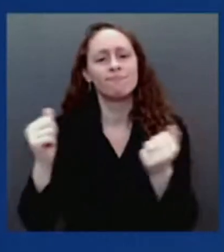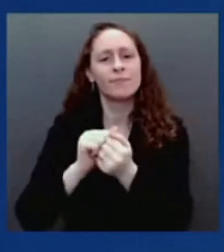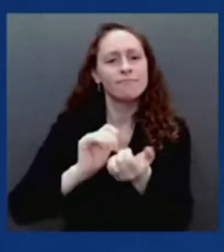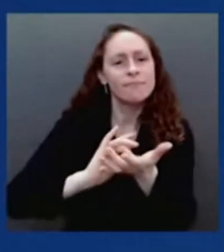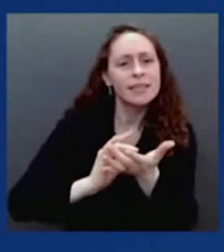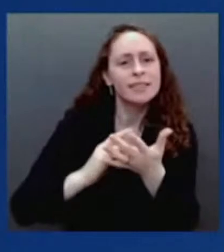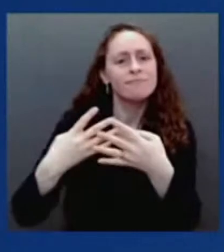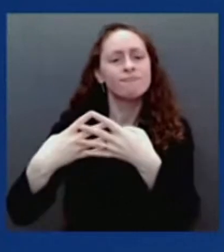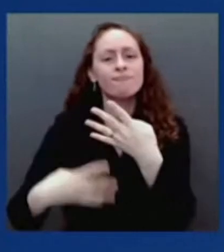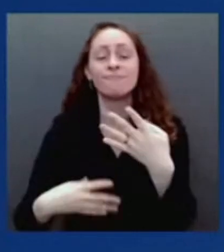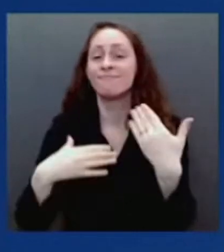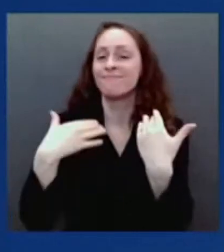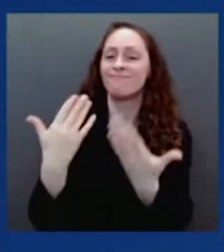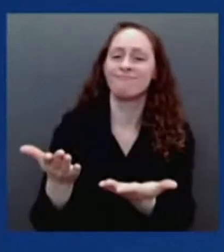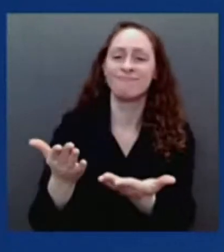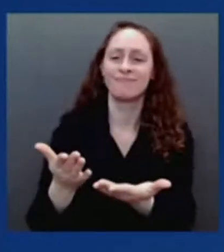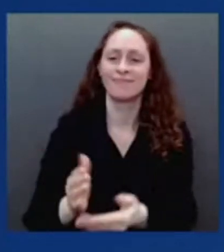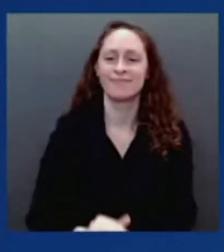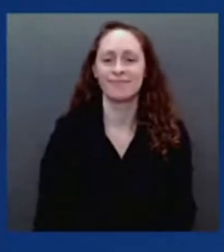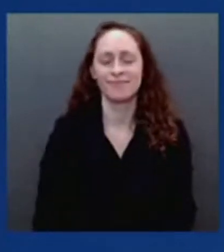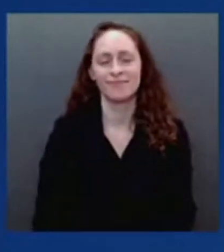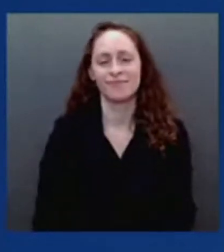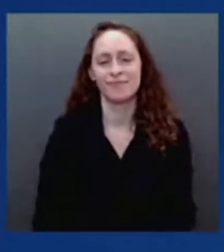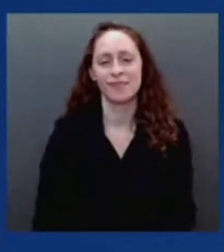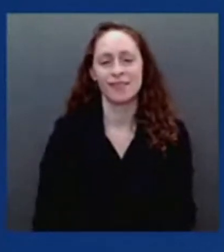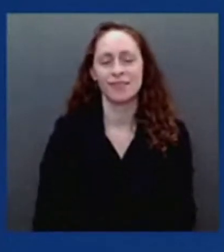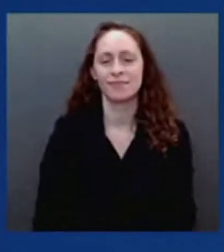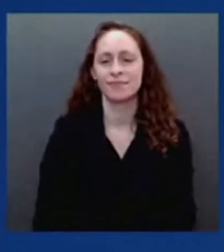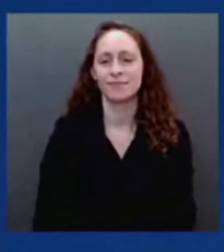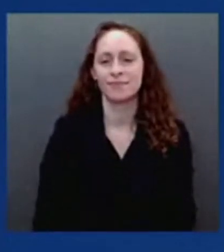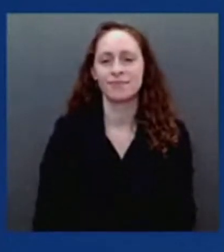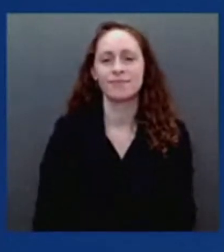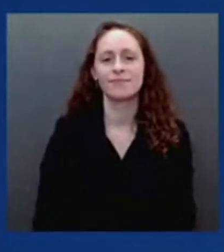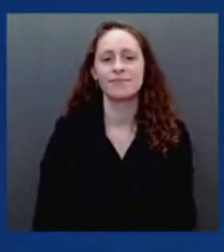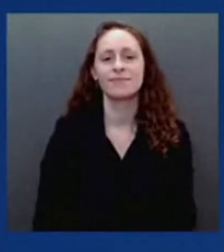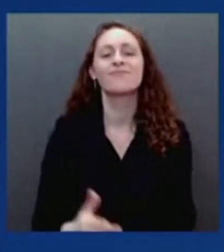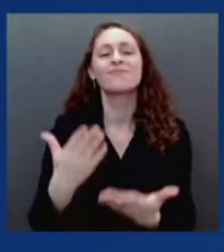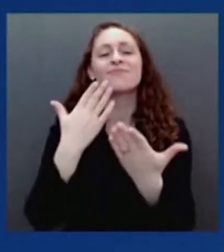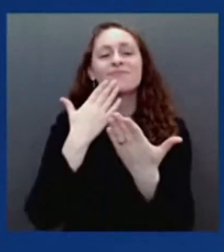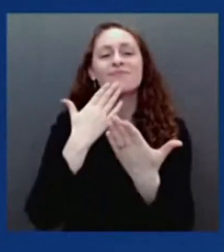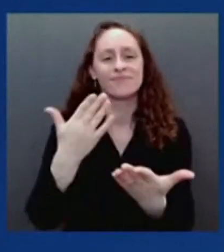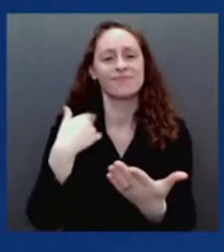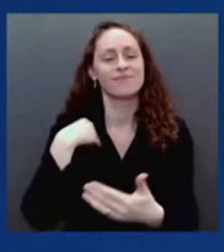walking you through today's data. The current 7-day daily average of cases is about